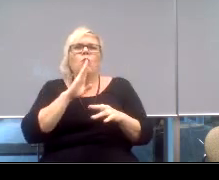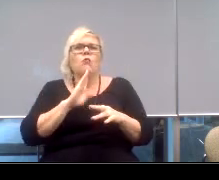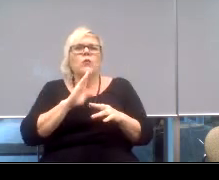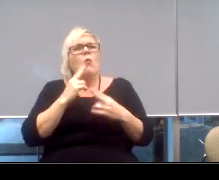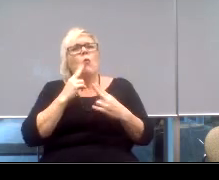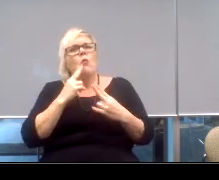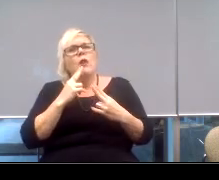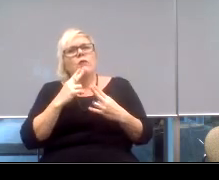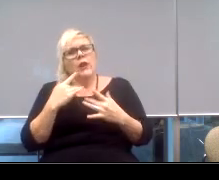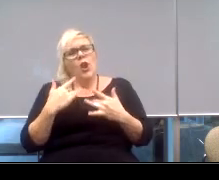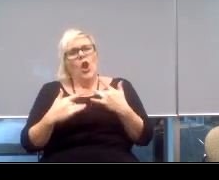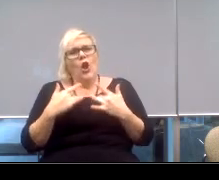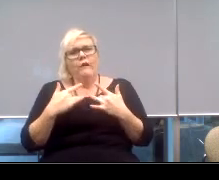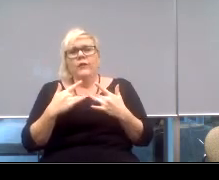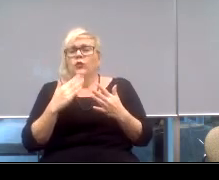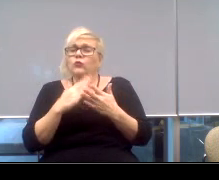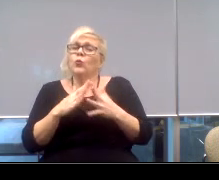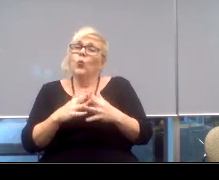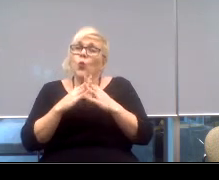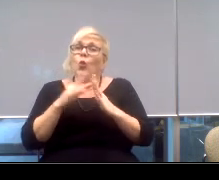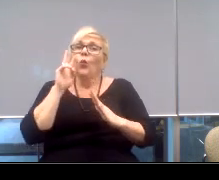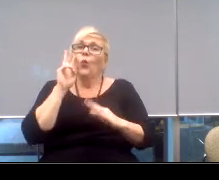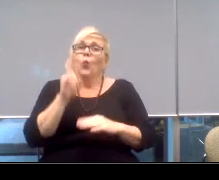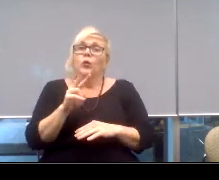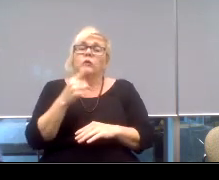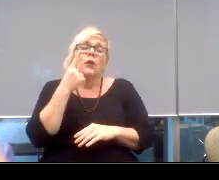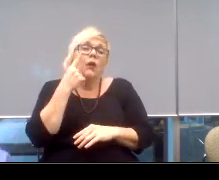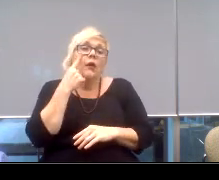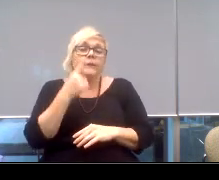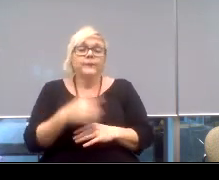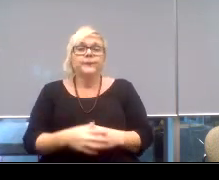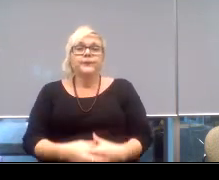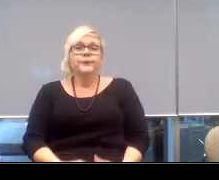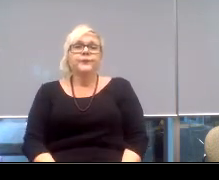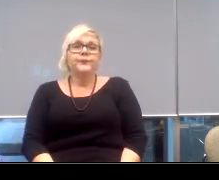I recommend it to you.